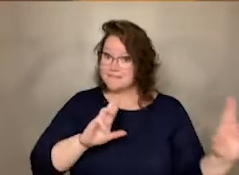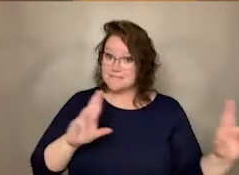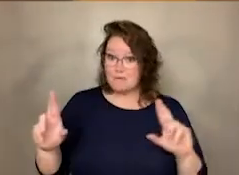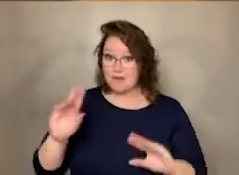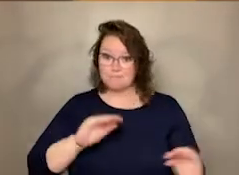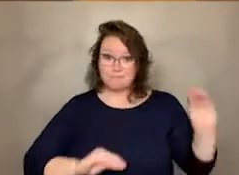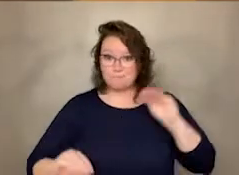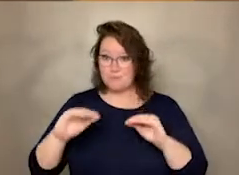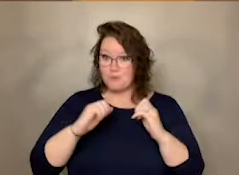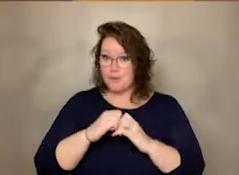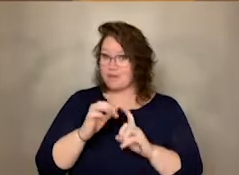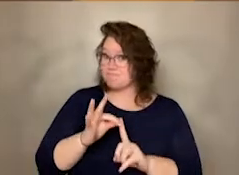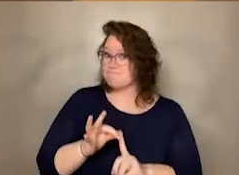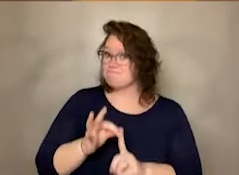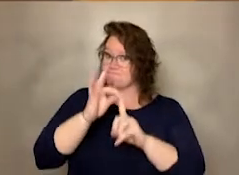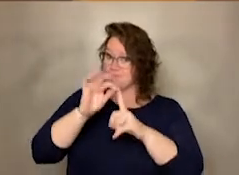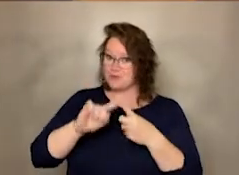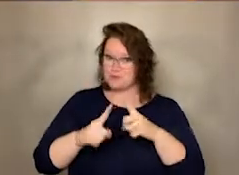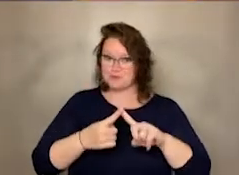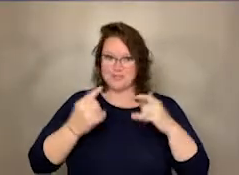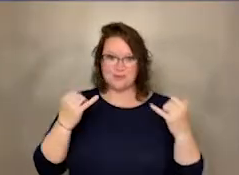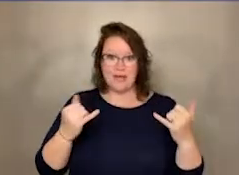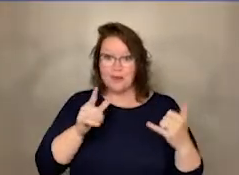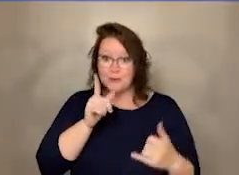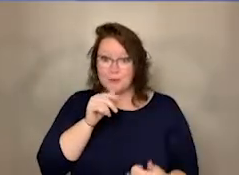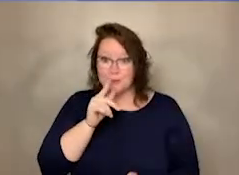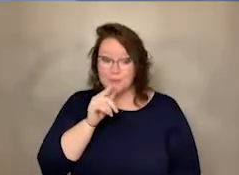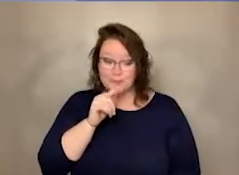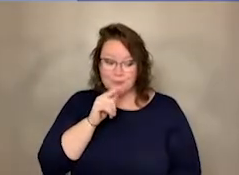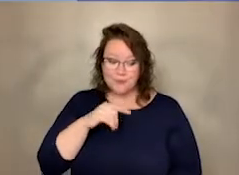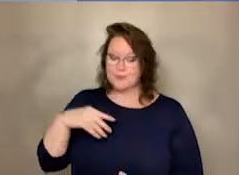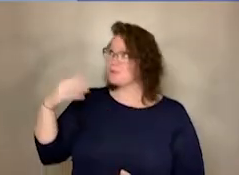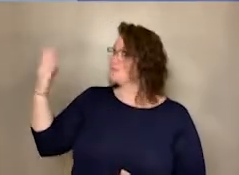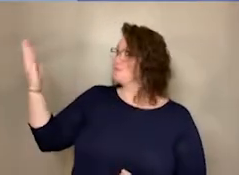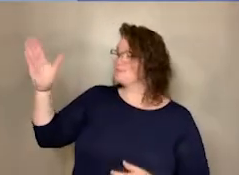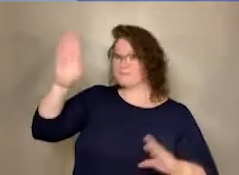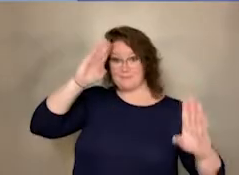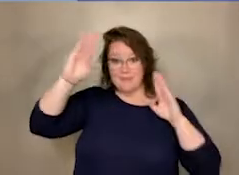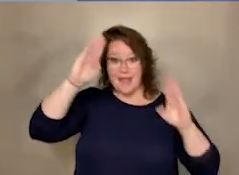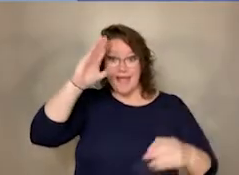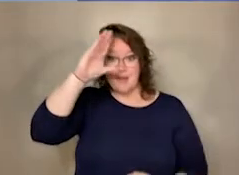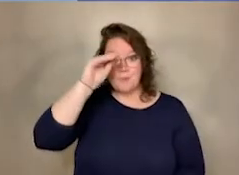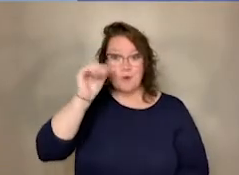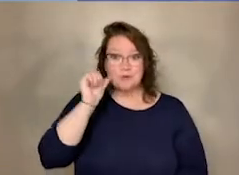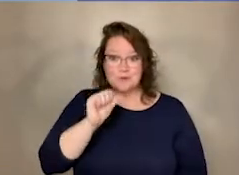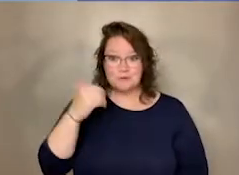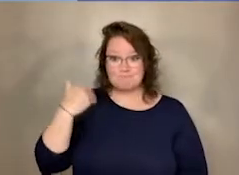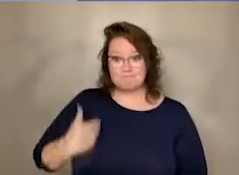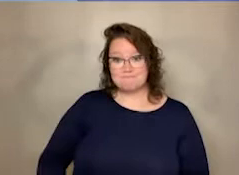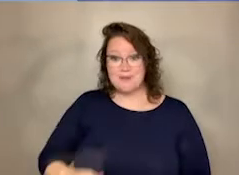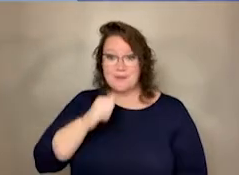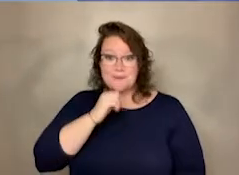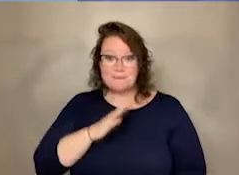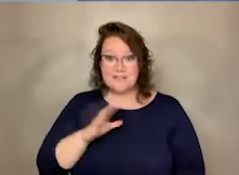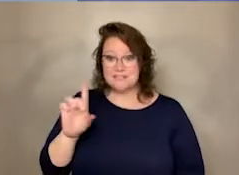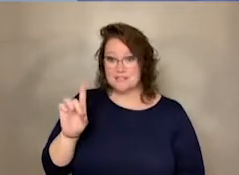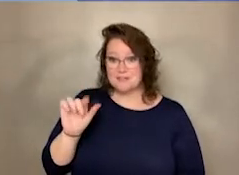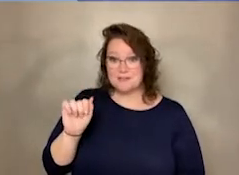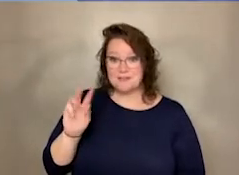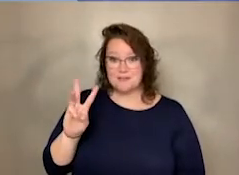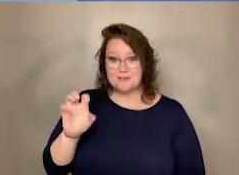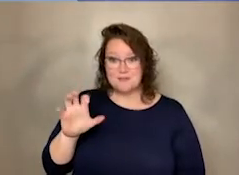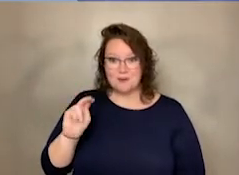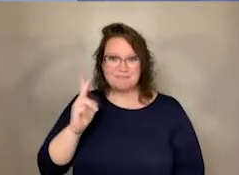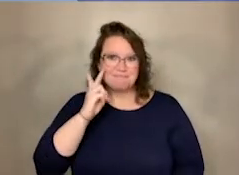ready to move with our special guest today. Hey boys and girls, this is Mrs. Dawson with Aiden again. Nice to see you